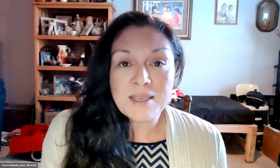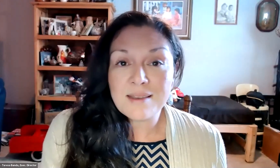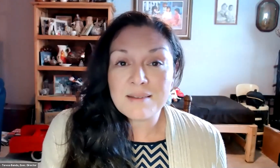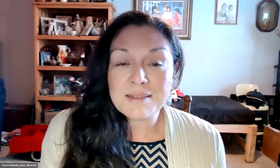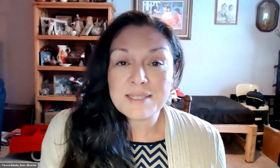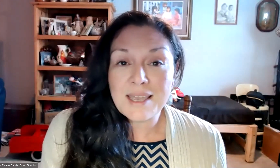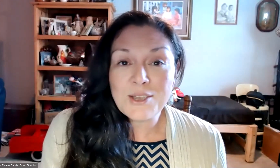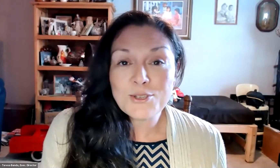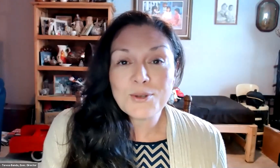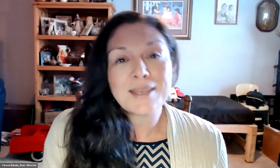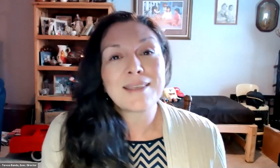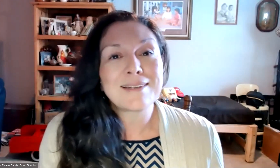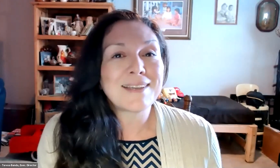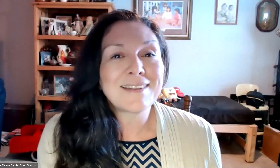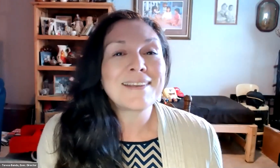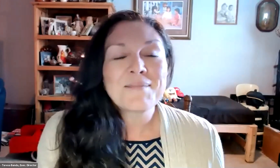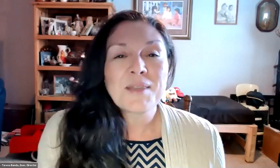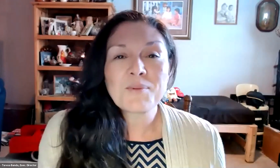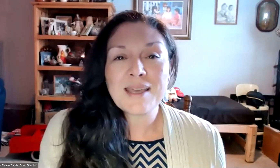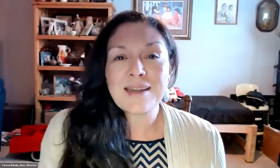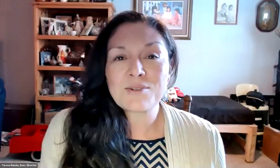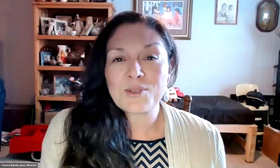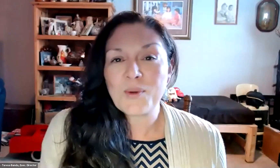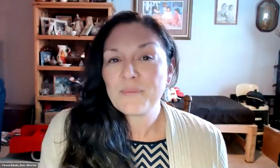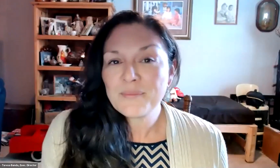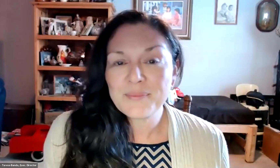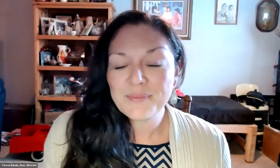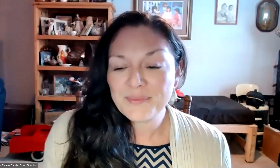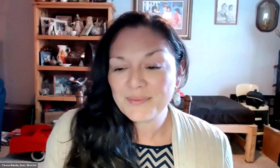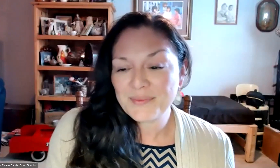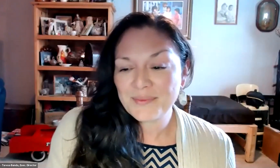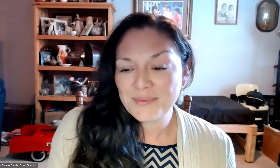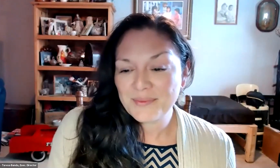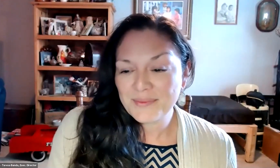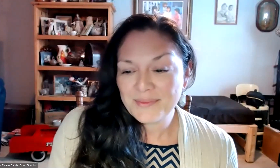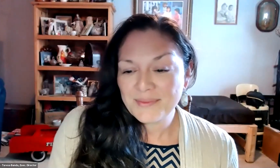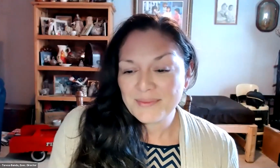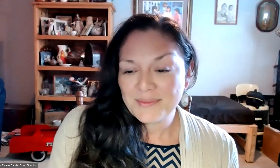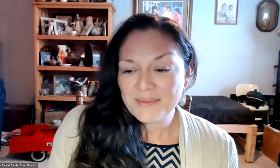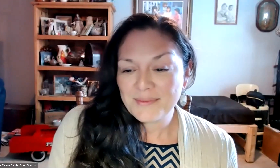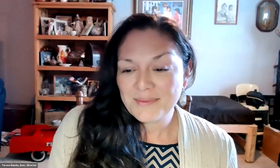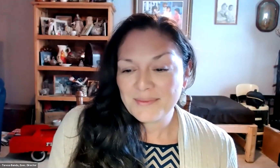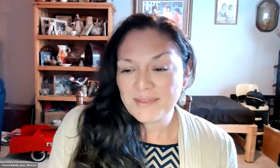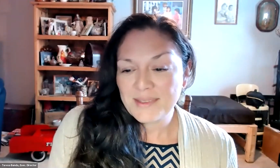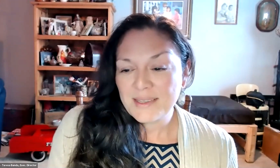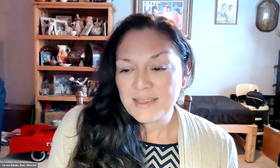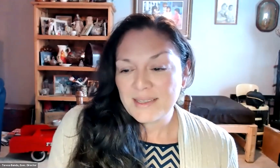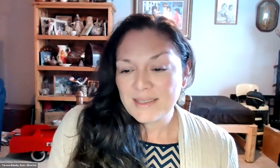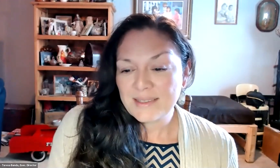Give me a day or so to get that done, and we'll get it out to you all.